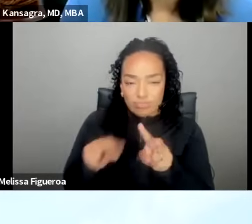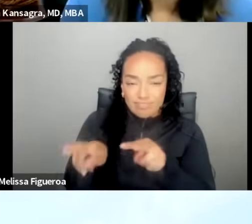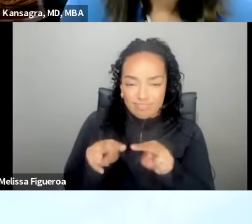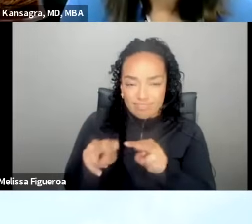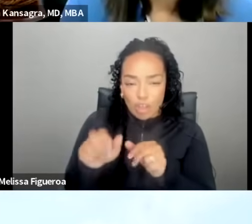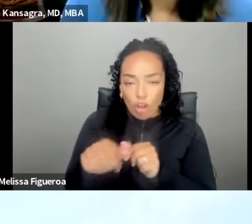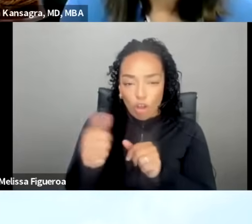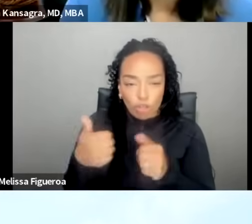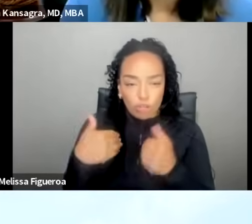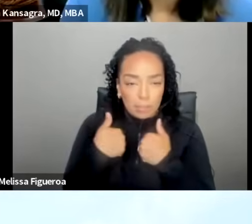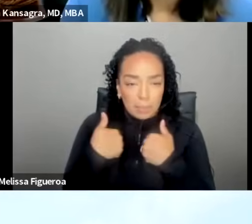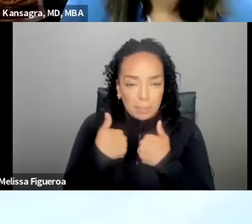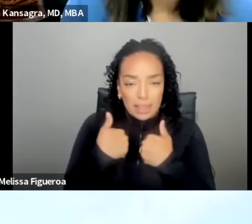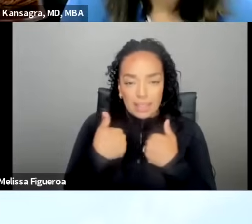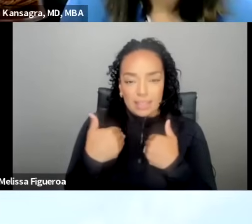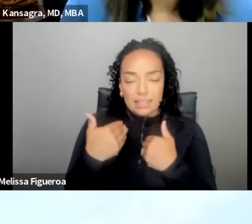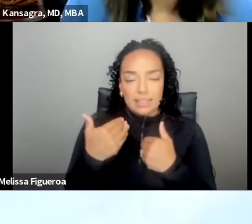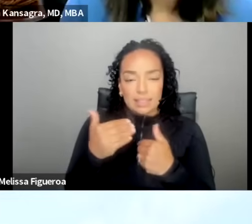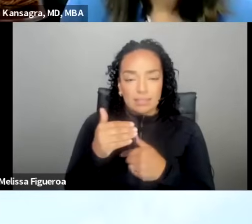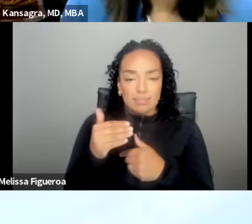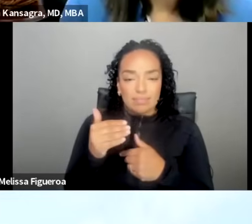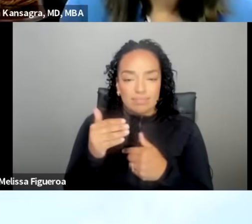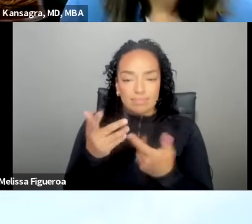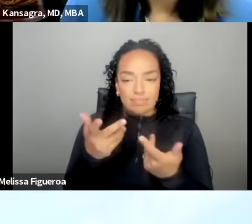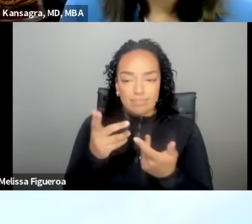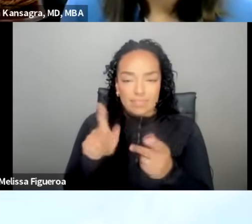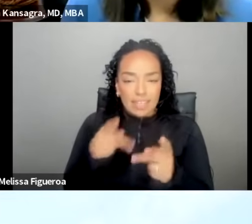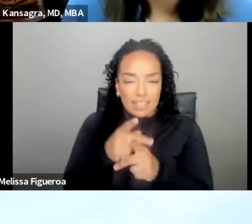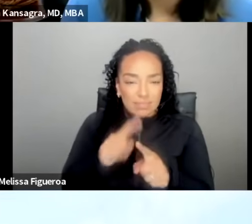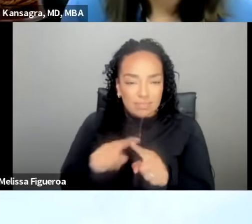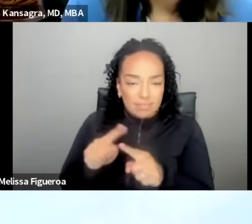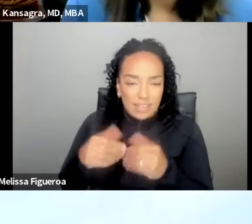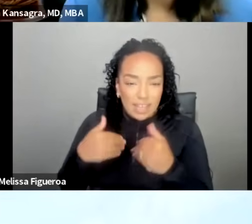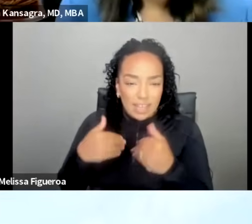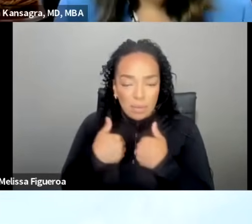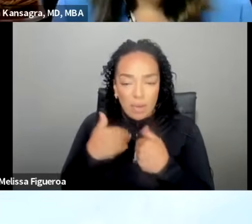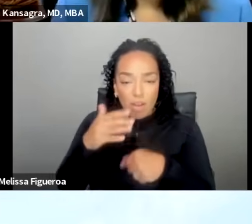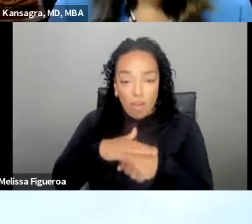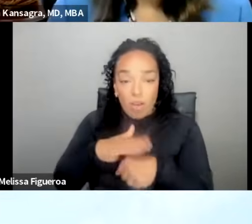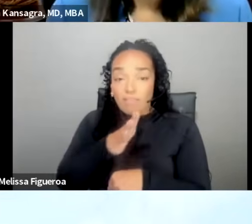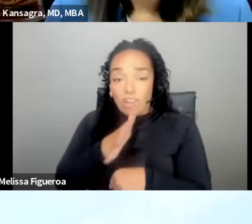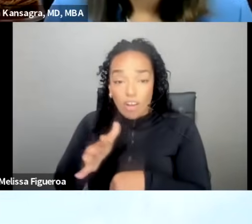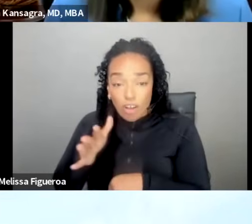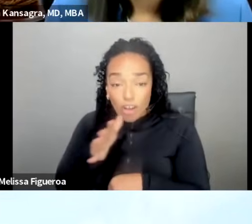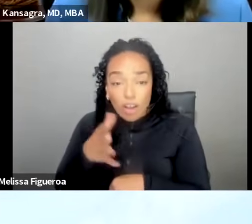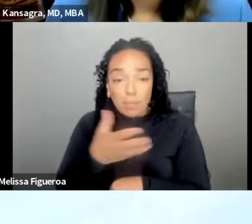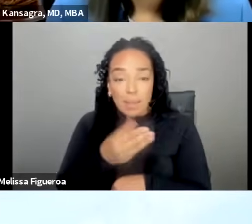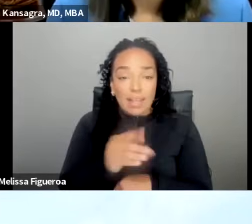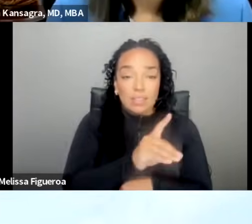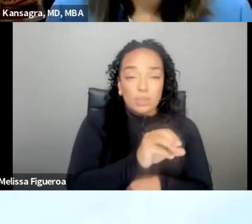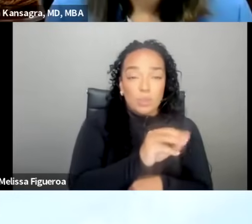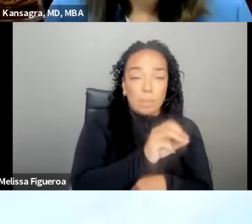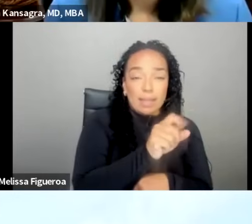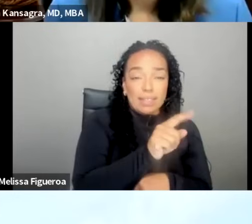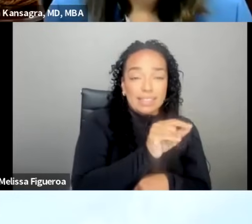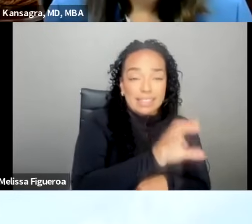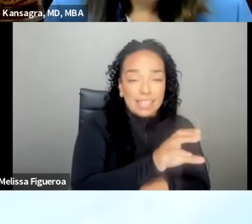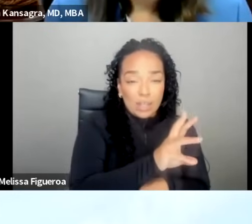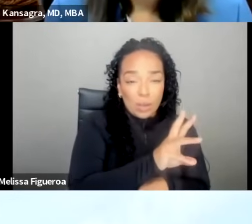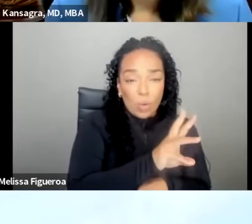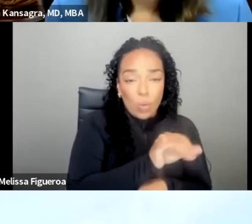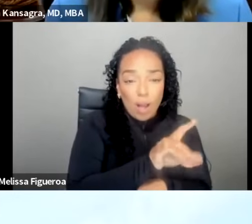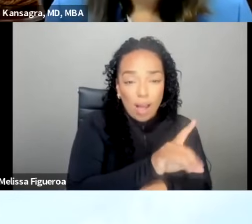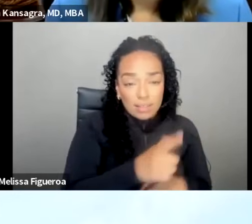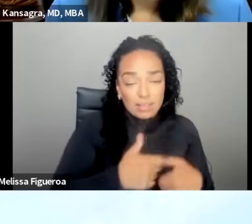species on farms and potentially both domestic and wildlife as we think about sort of